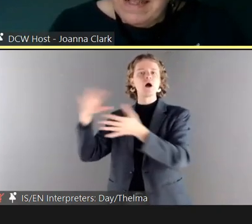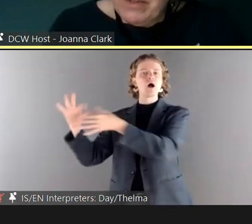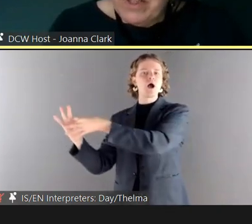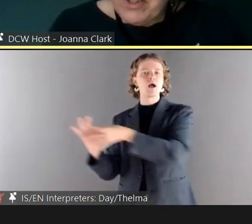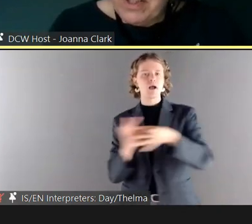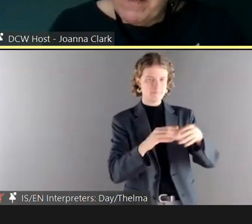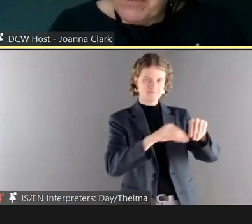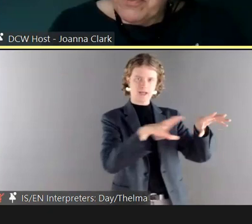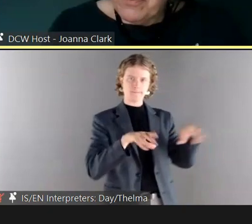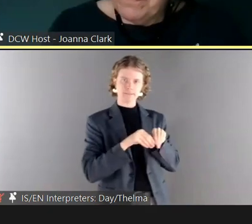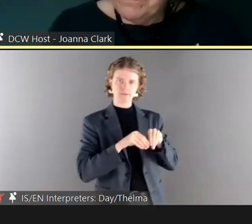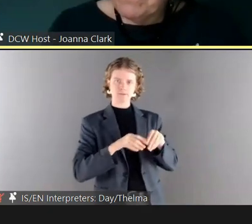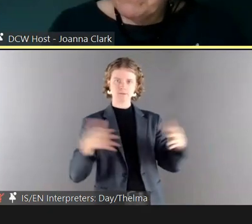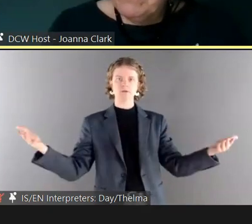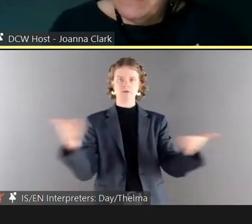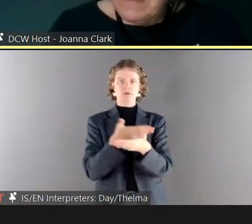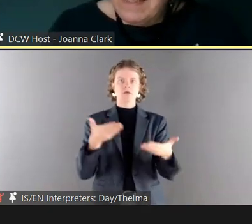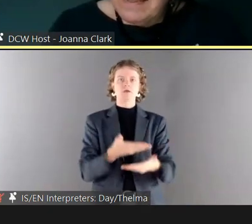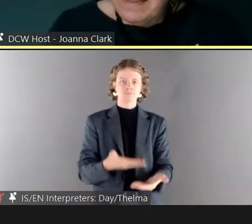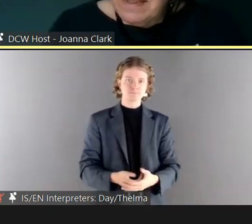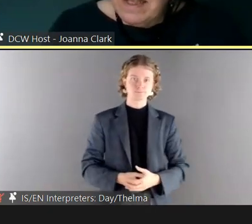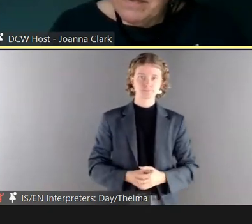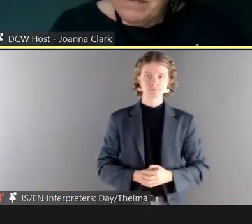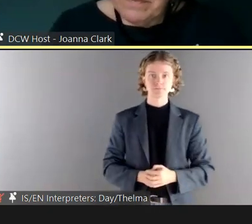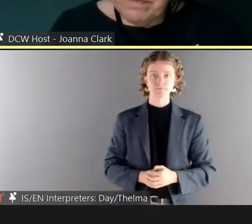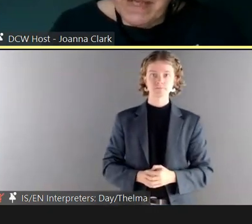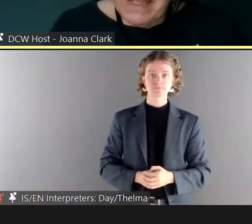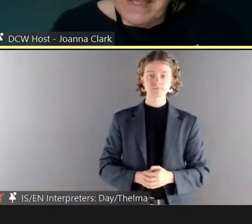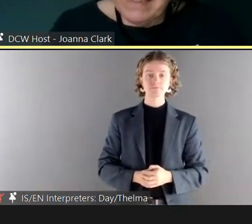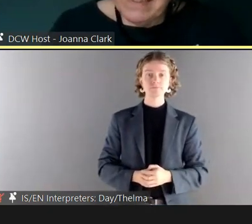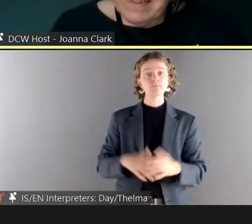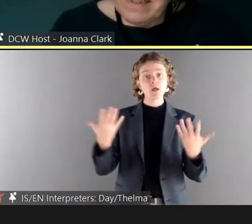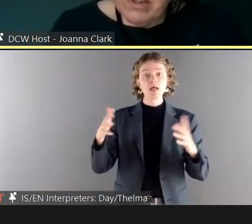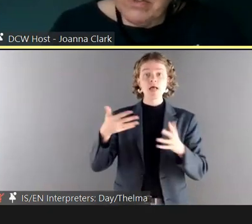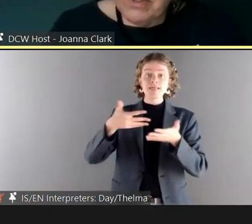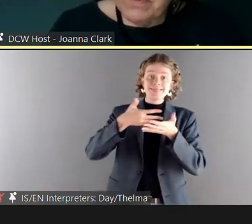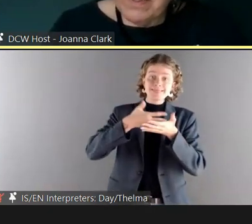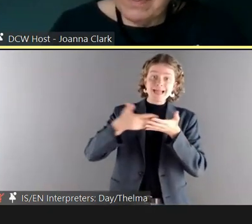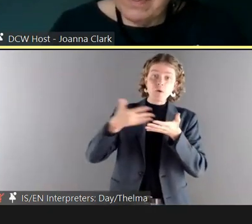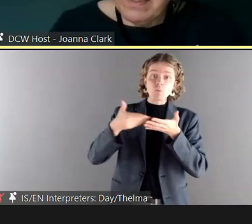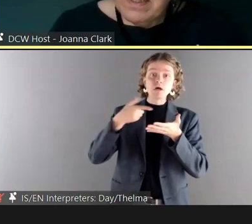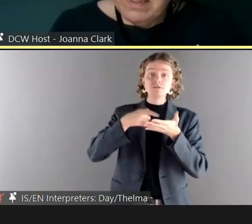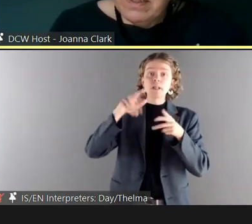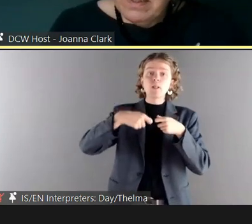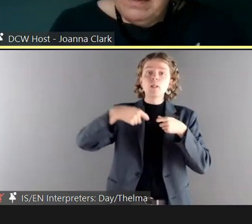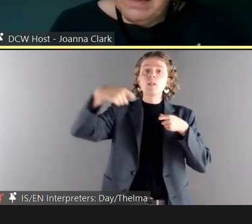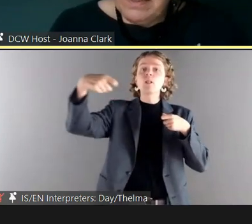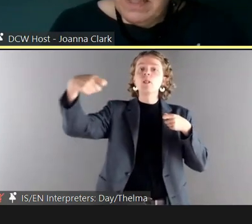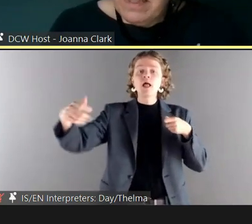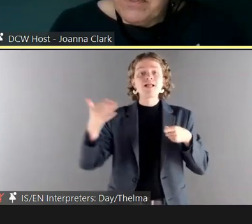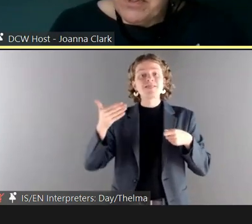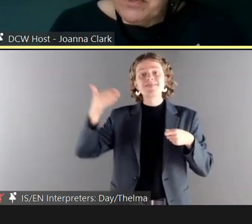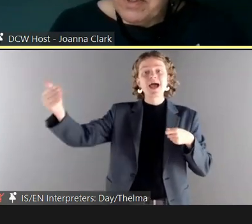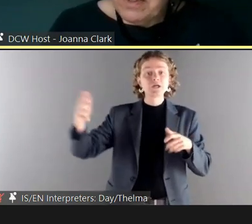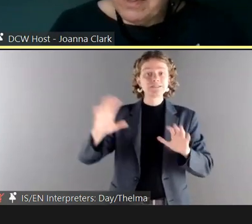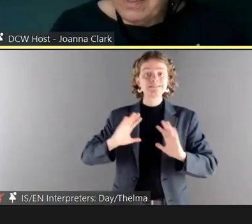Delayed language in deaf children sadly can have many escalating consequences. Young